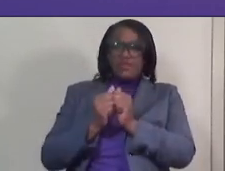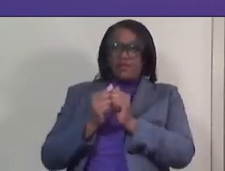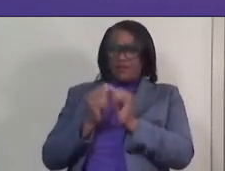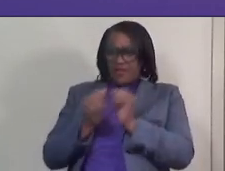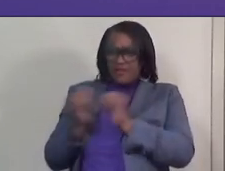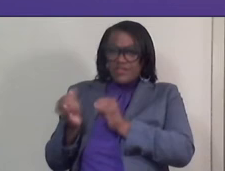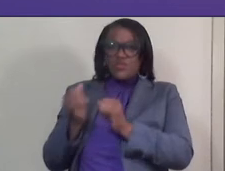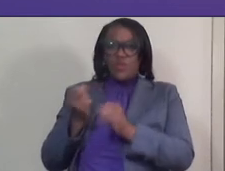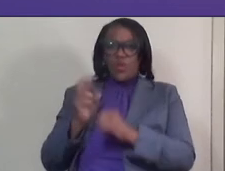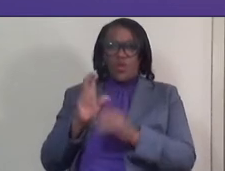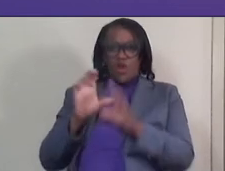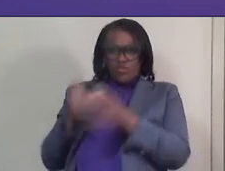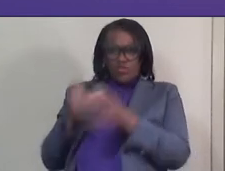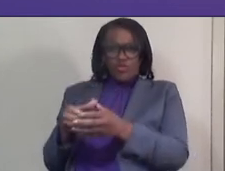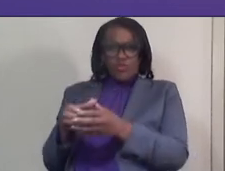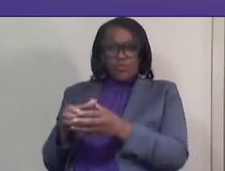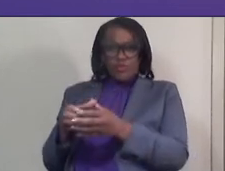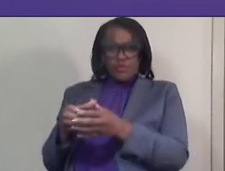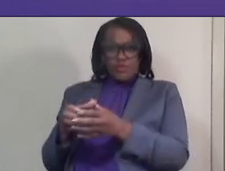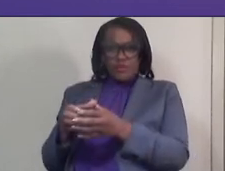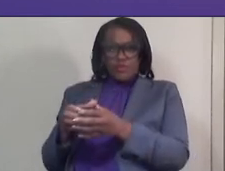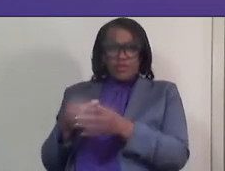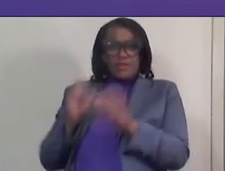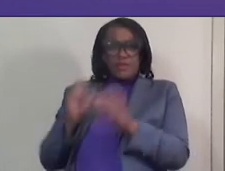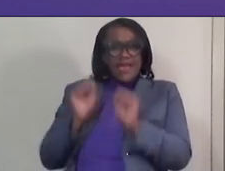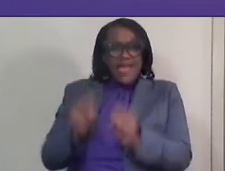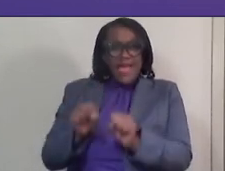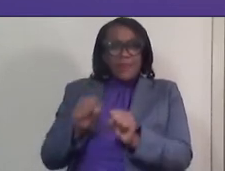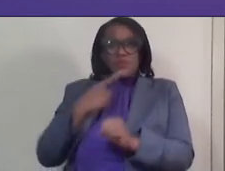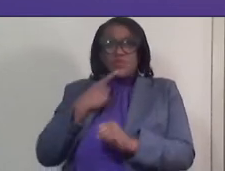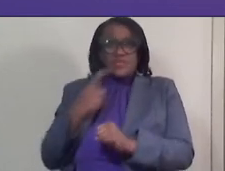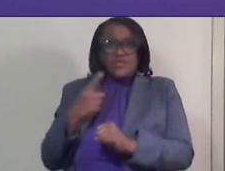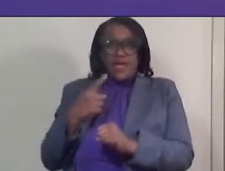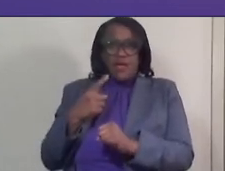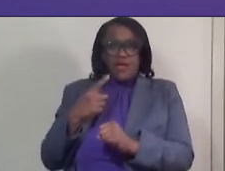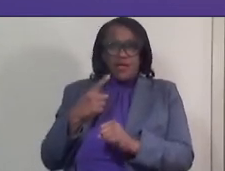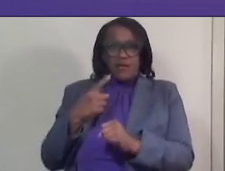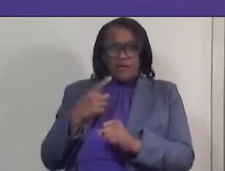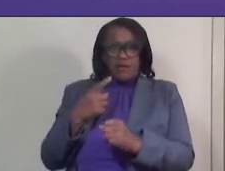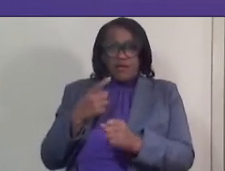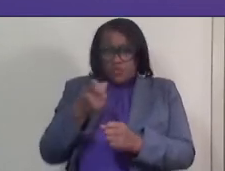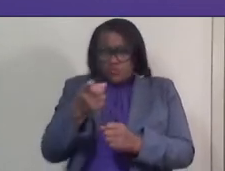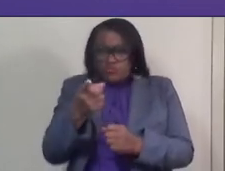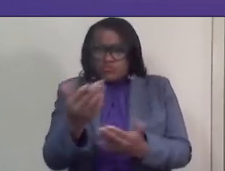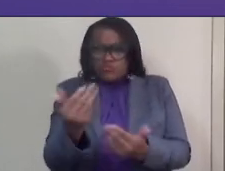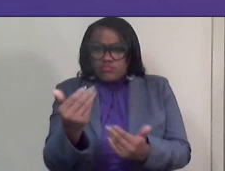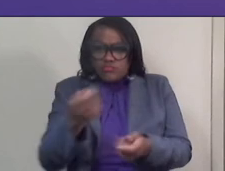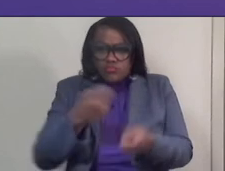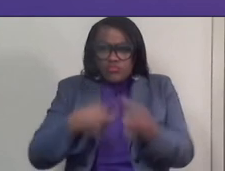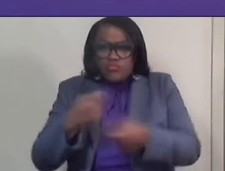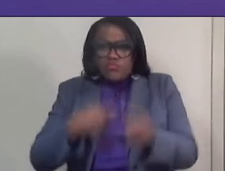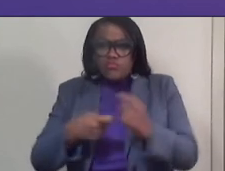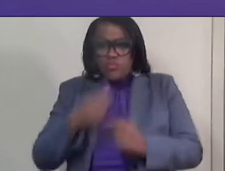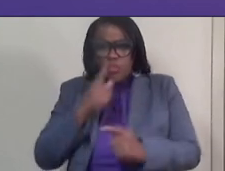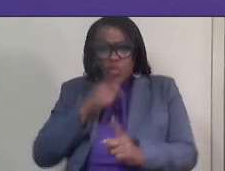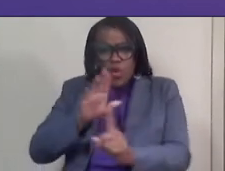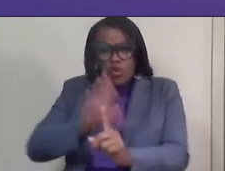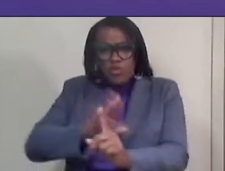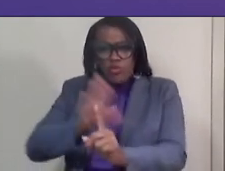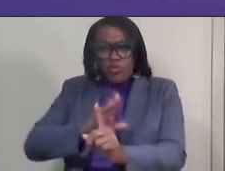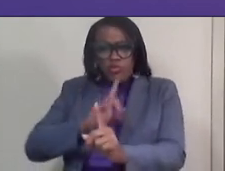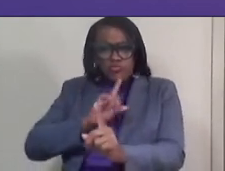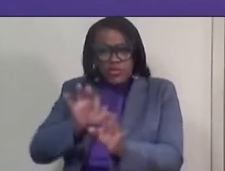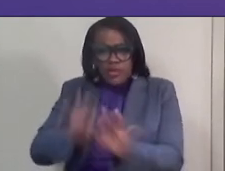a group and be able to just say what you have to say and who you are is really important. And